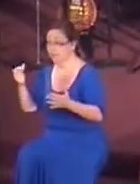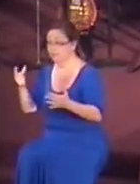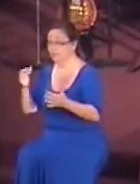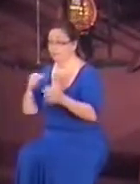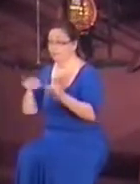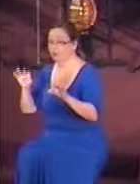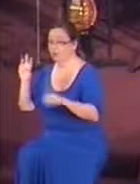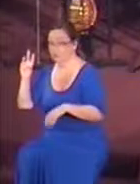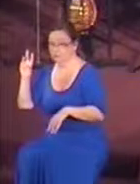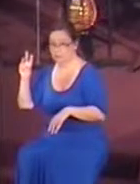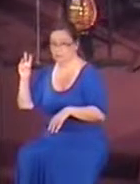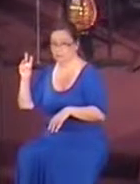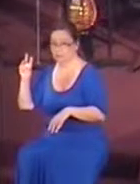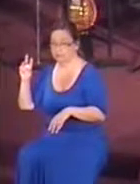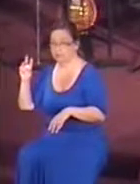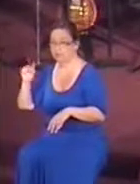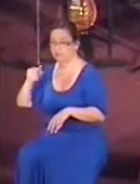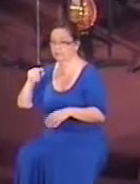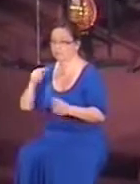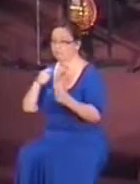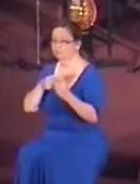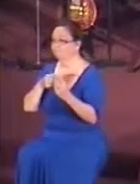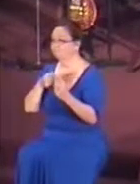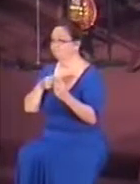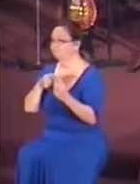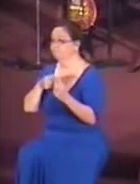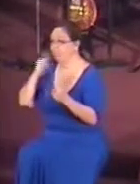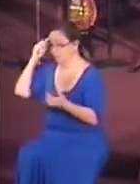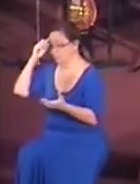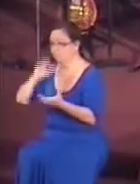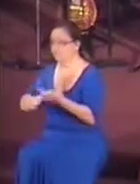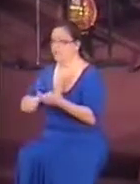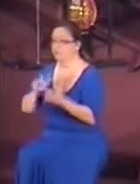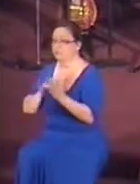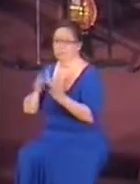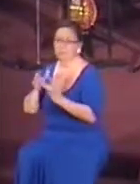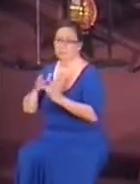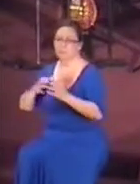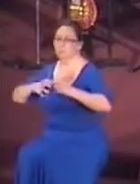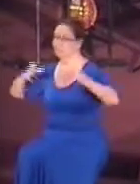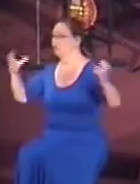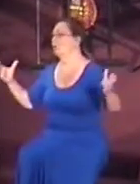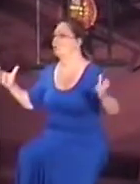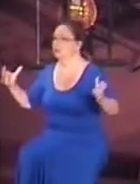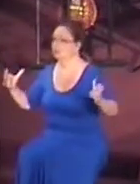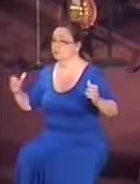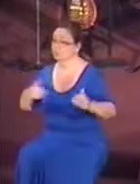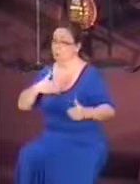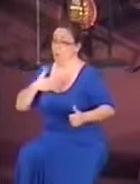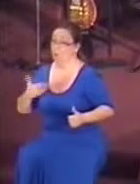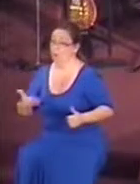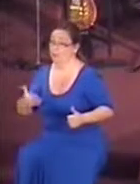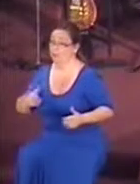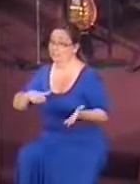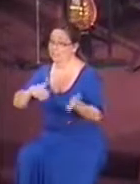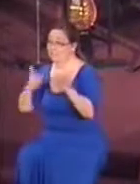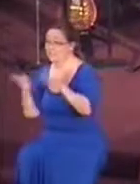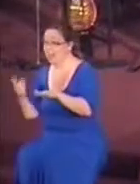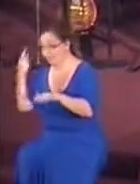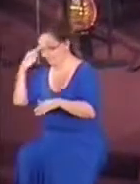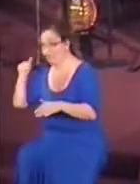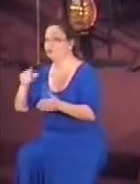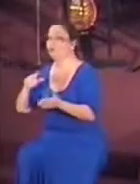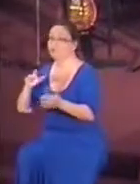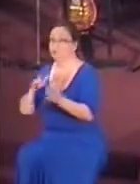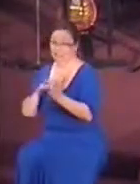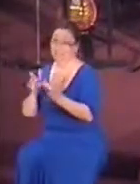6. And Thomas believed in Jesus so much that he was willing to die for Jesus. He tells